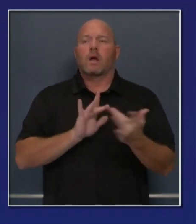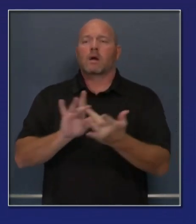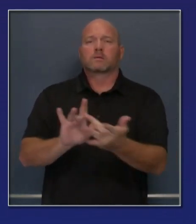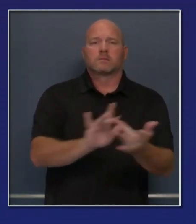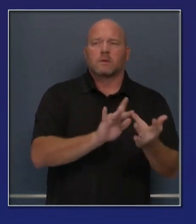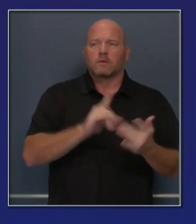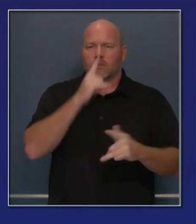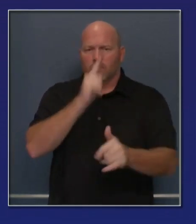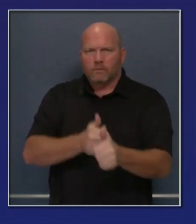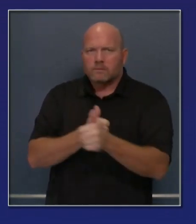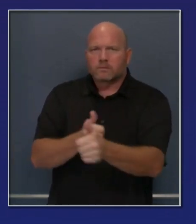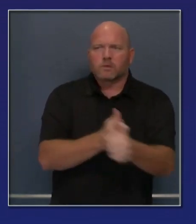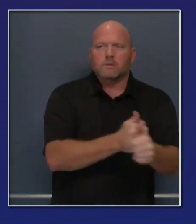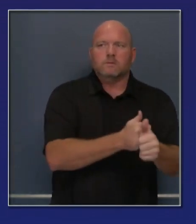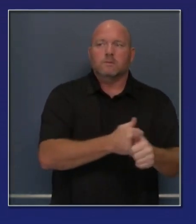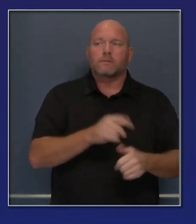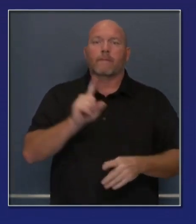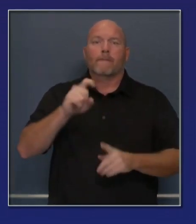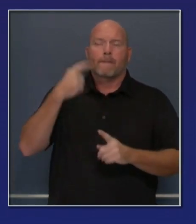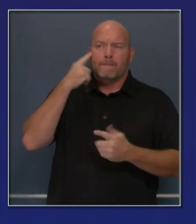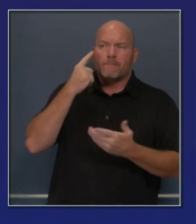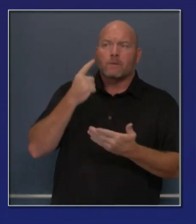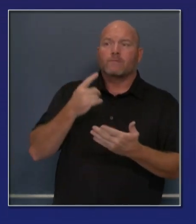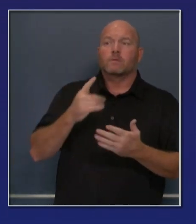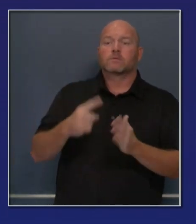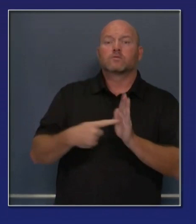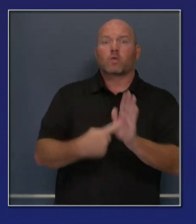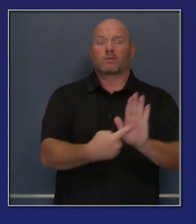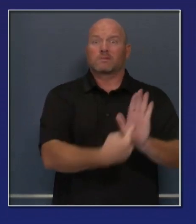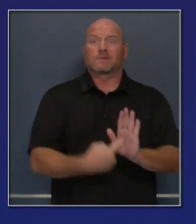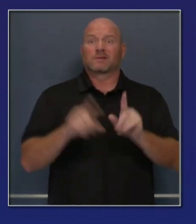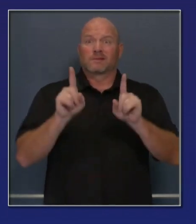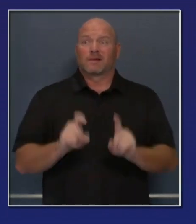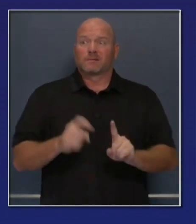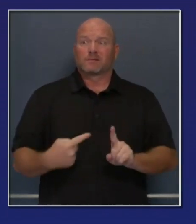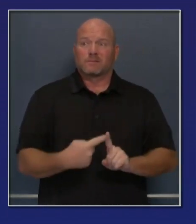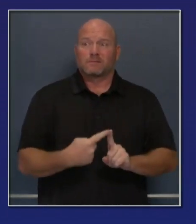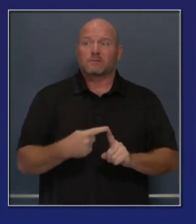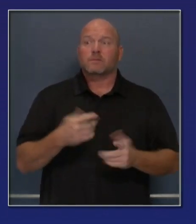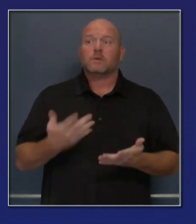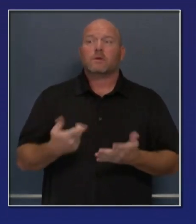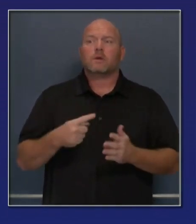really where the governor started that testing piece that starts us with case